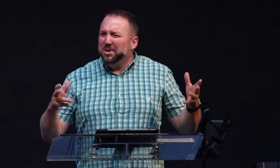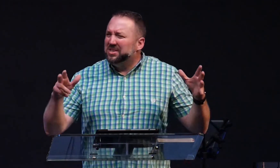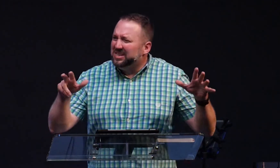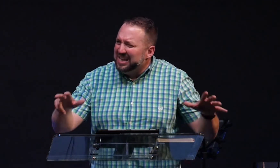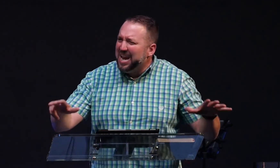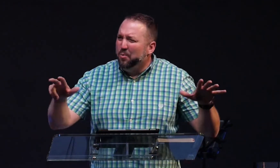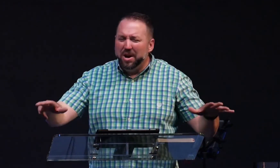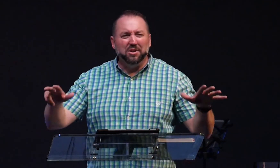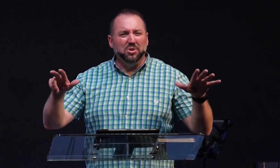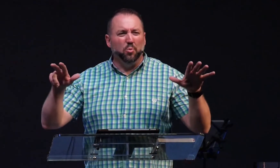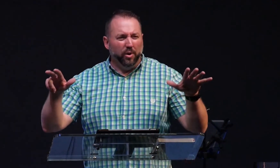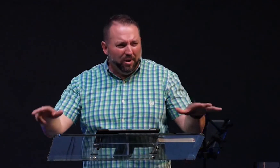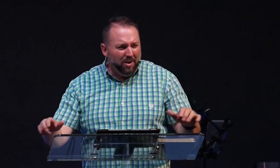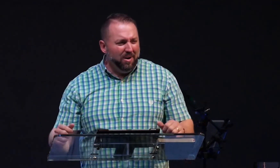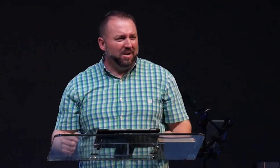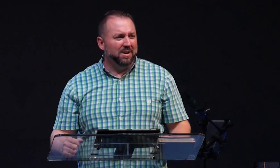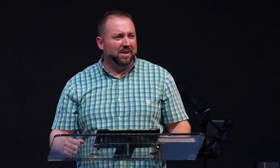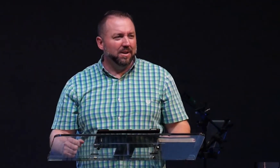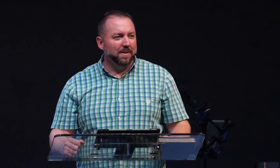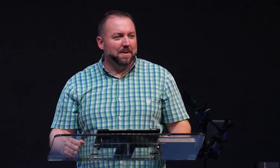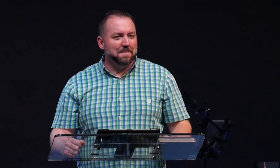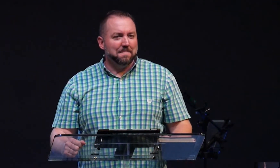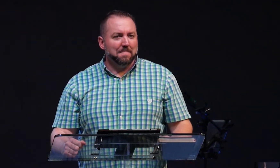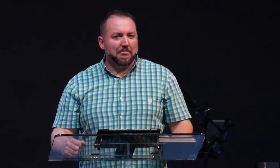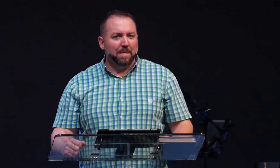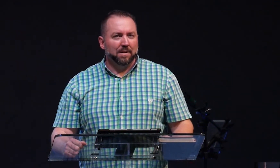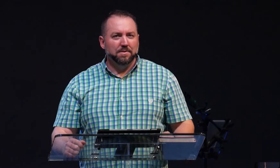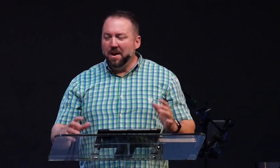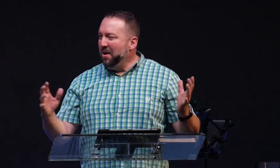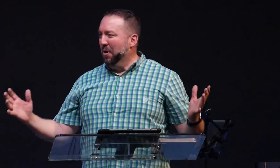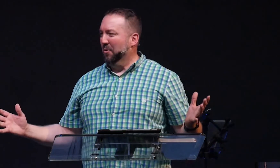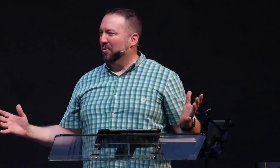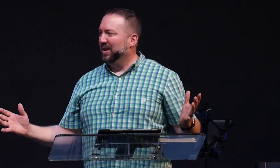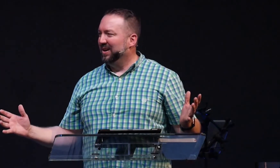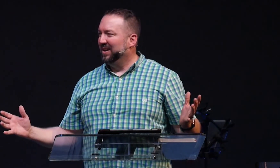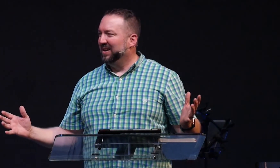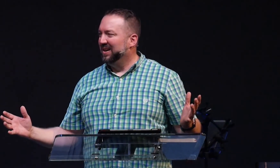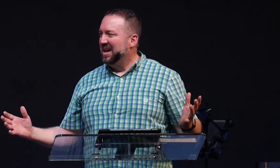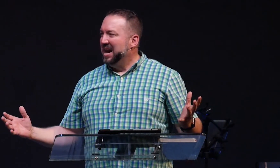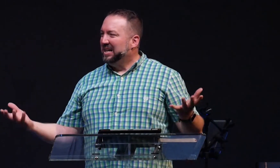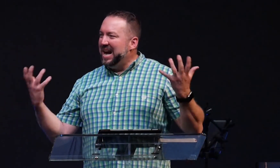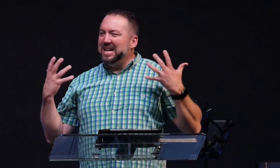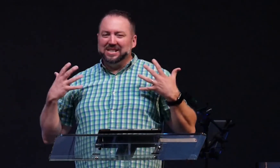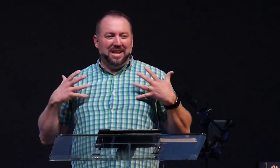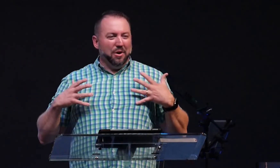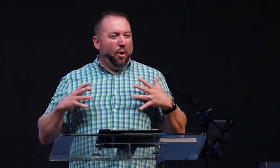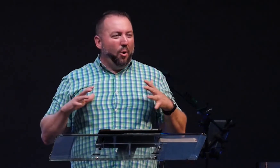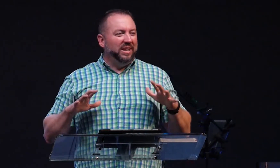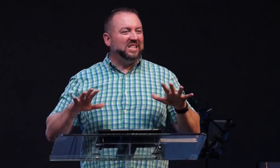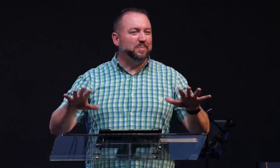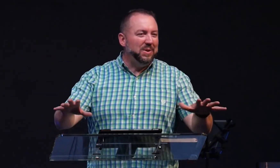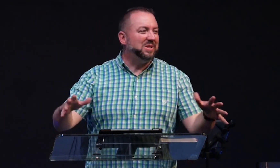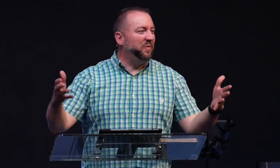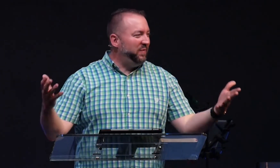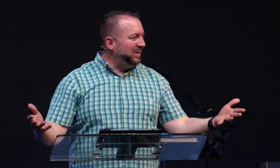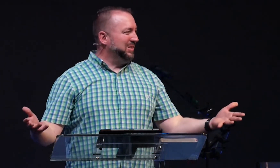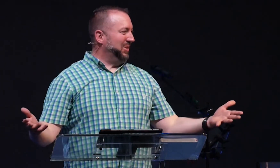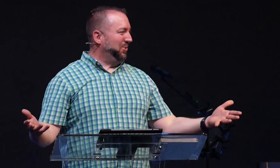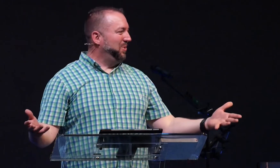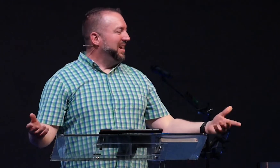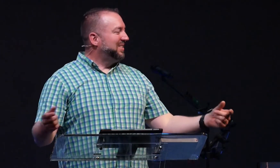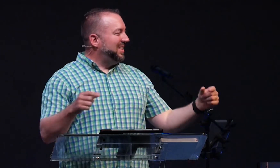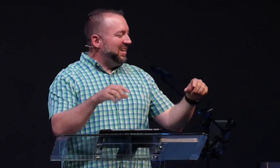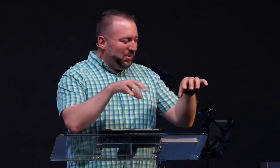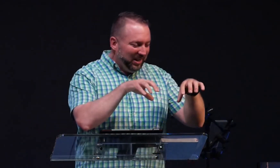you could stay where you were? No. God sent the Holy Spirit to fill